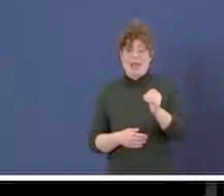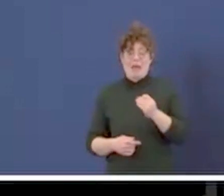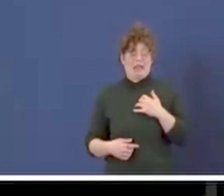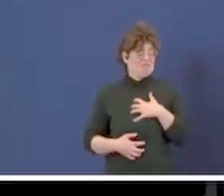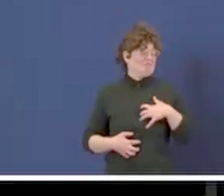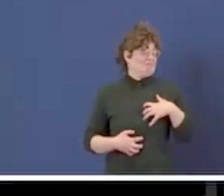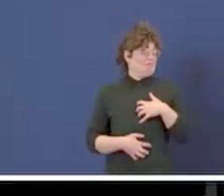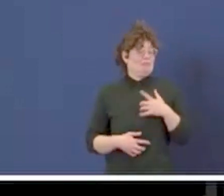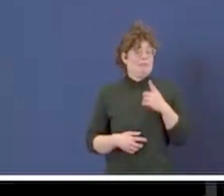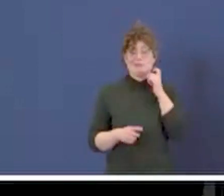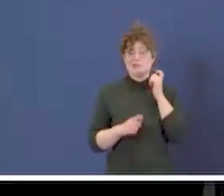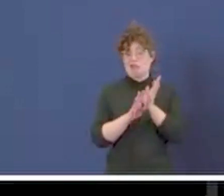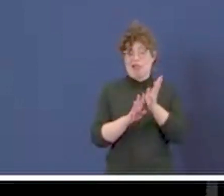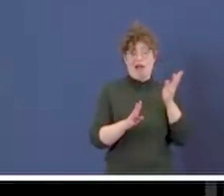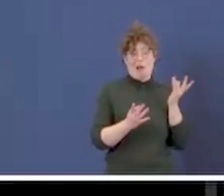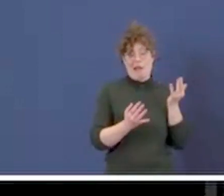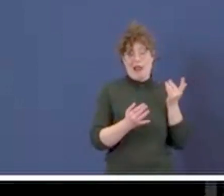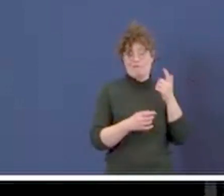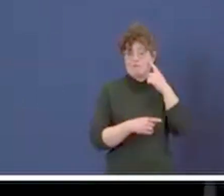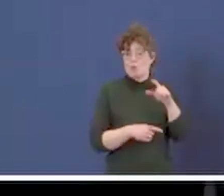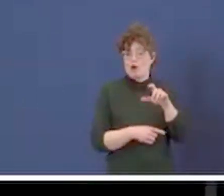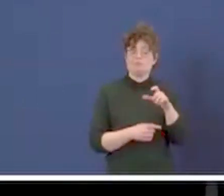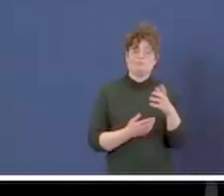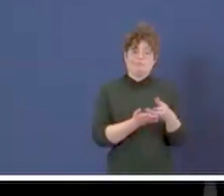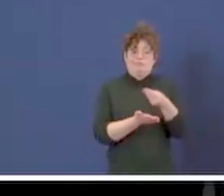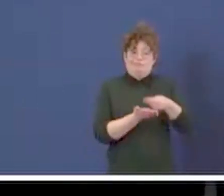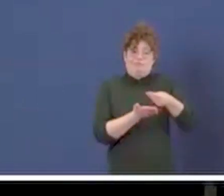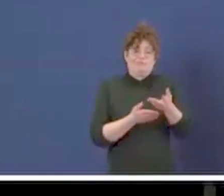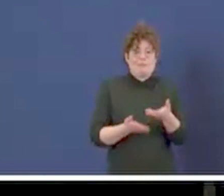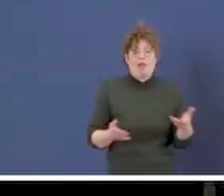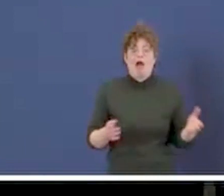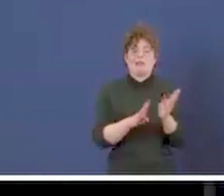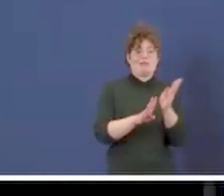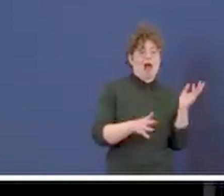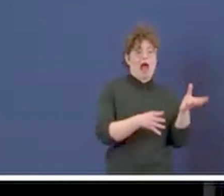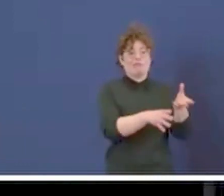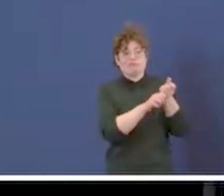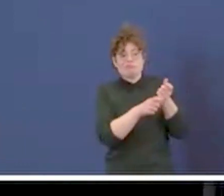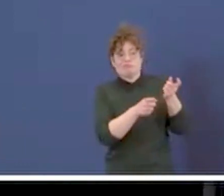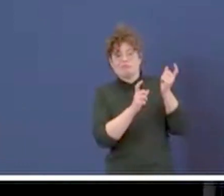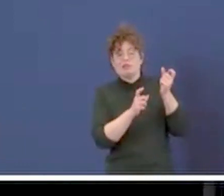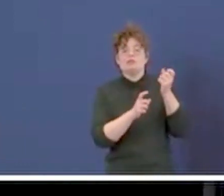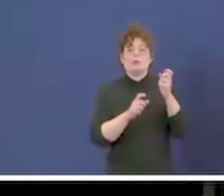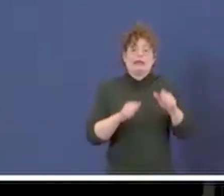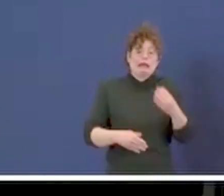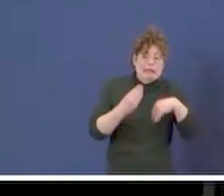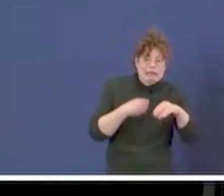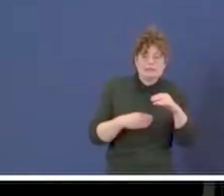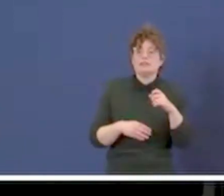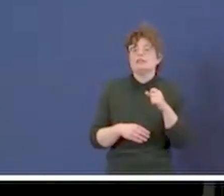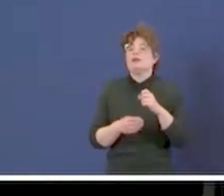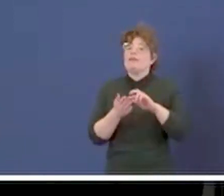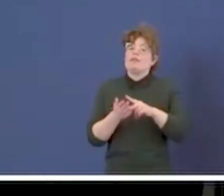because we stood in line to get commodities when I was growing up so that we could eat. The smell of Spam